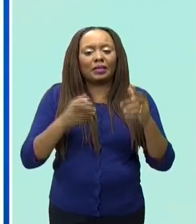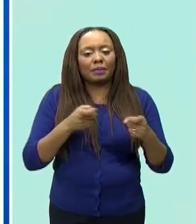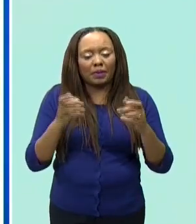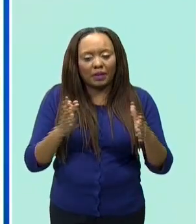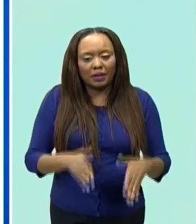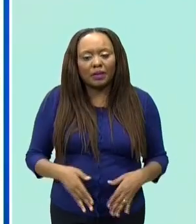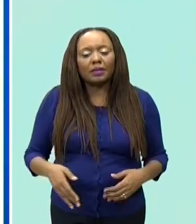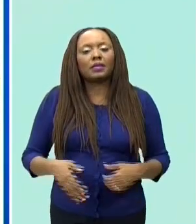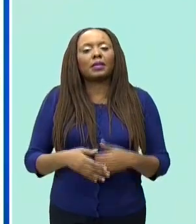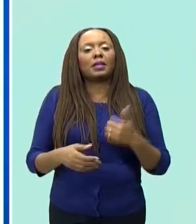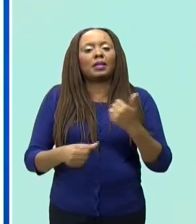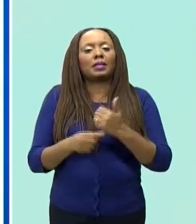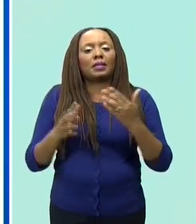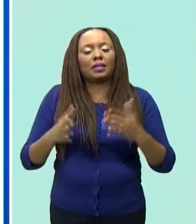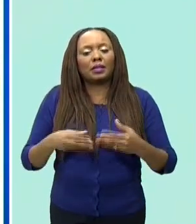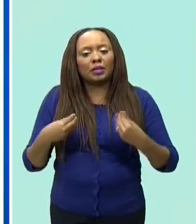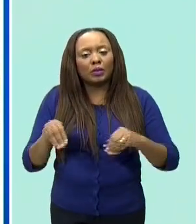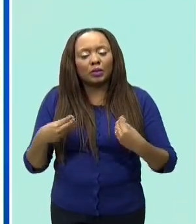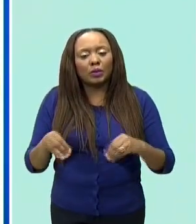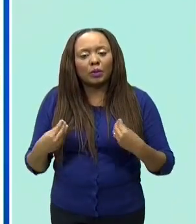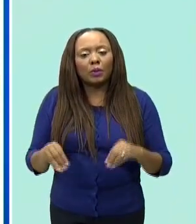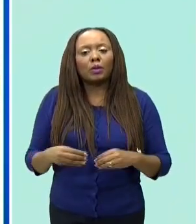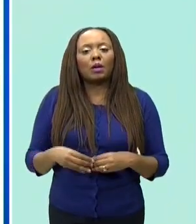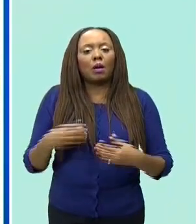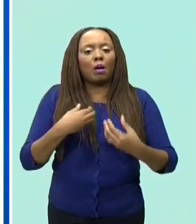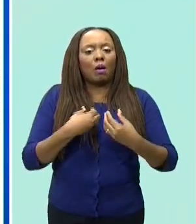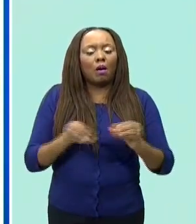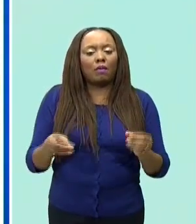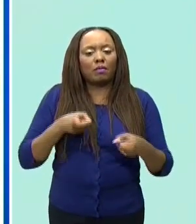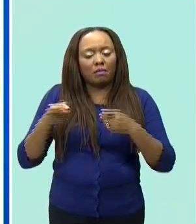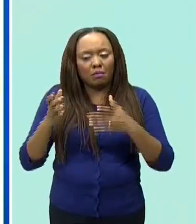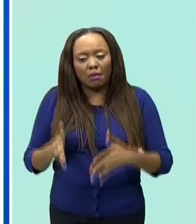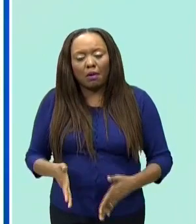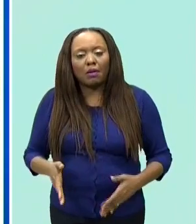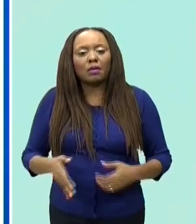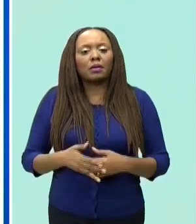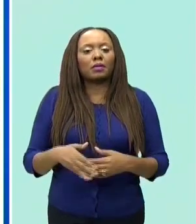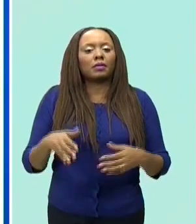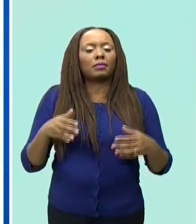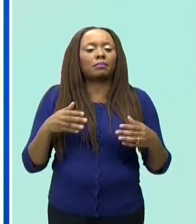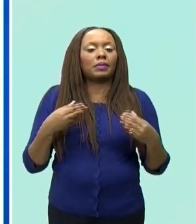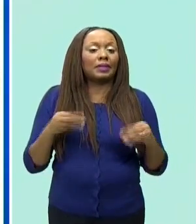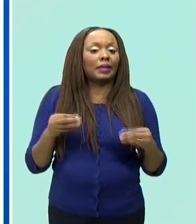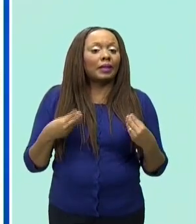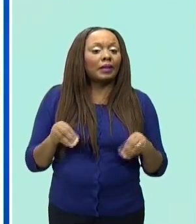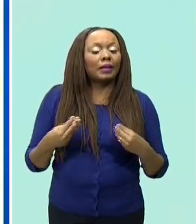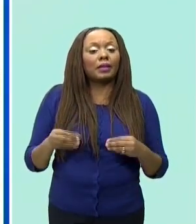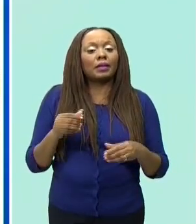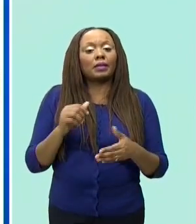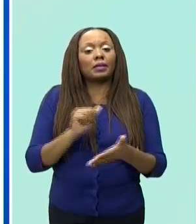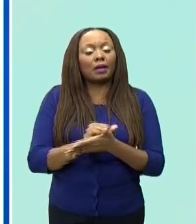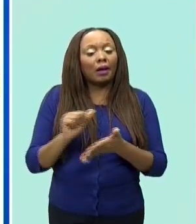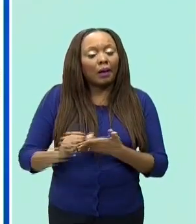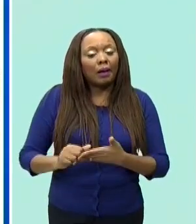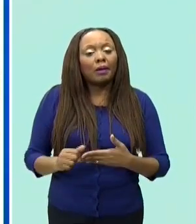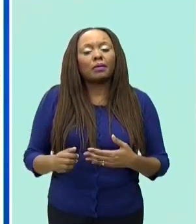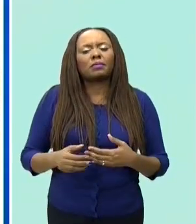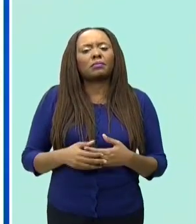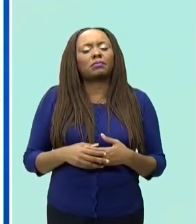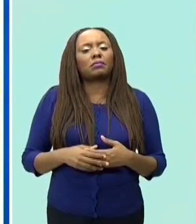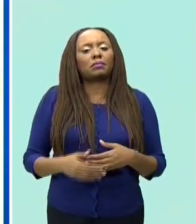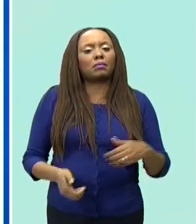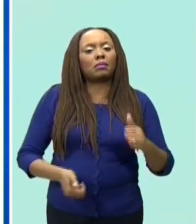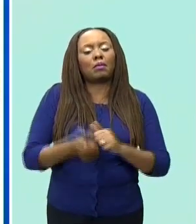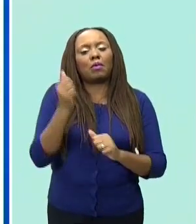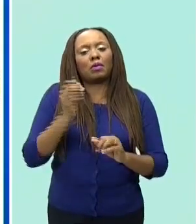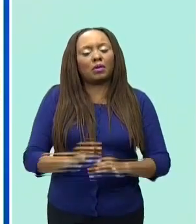store management positions, inventory controller, office manager, sales account managers. So the most